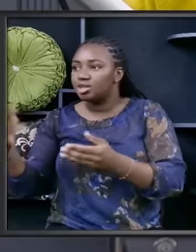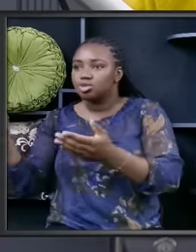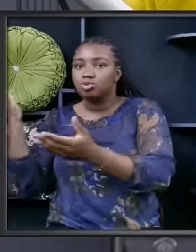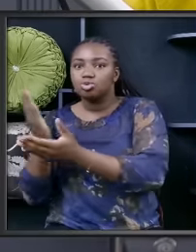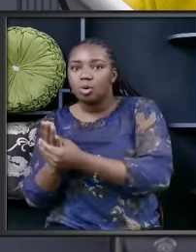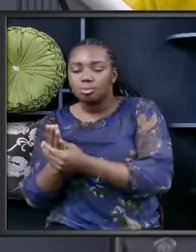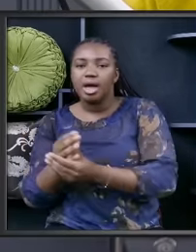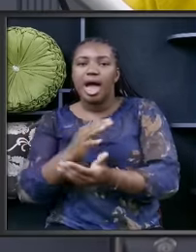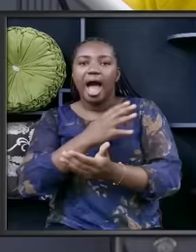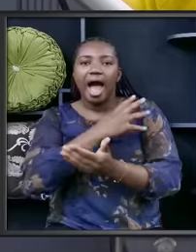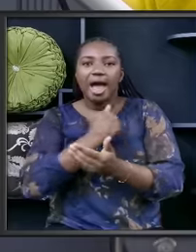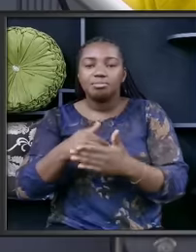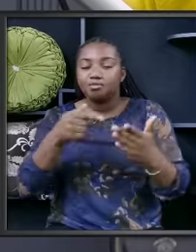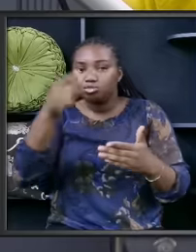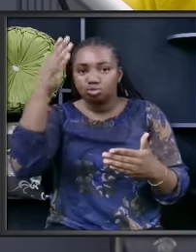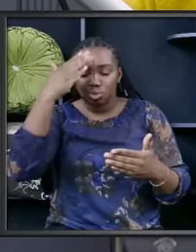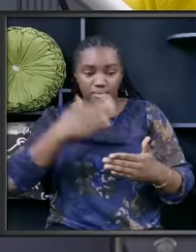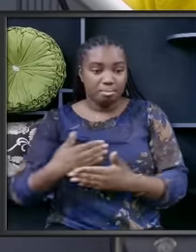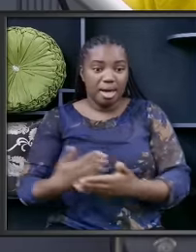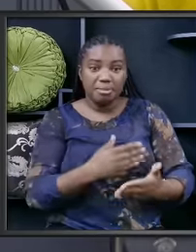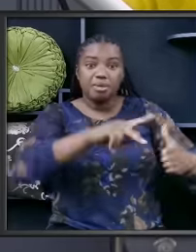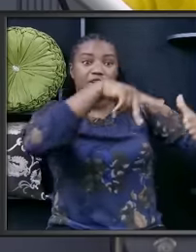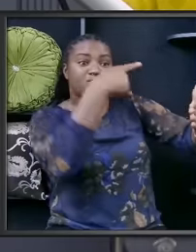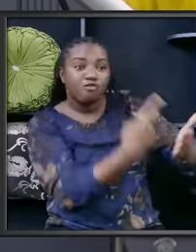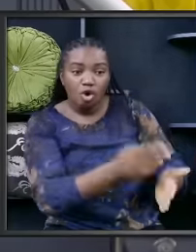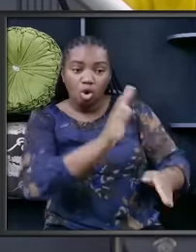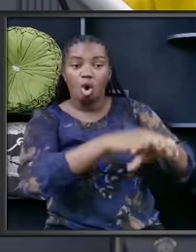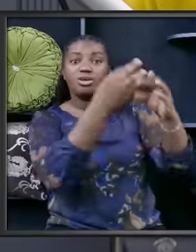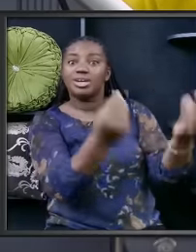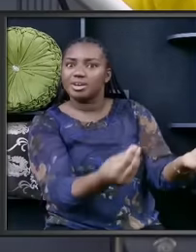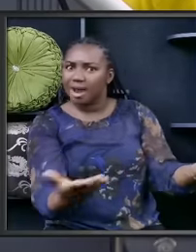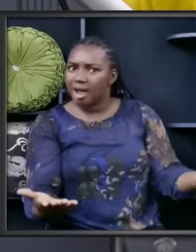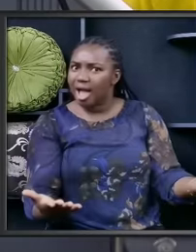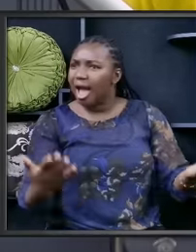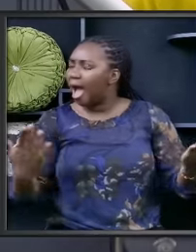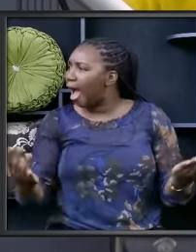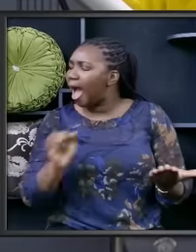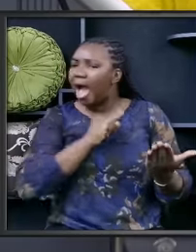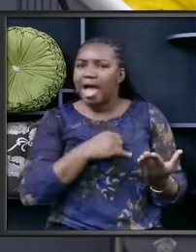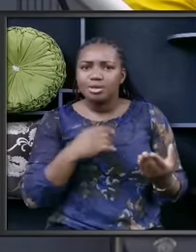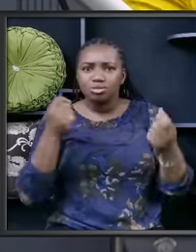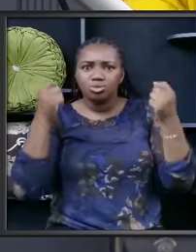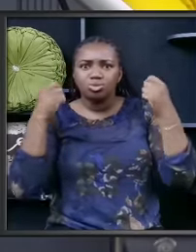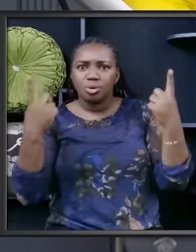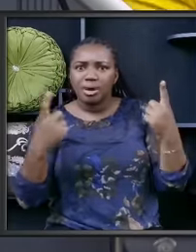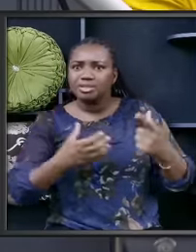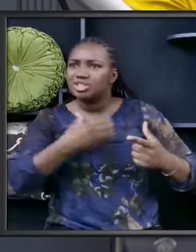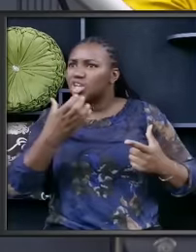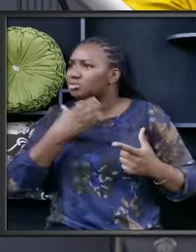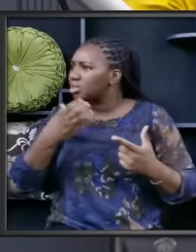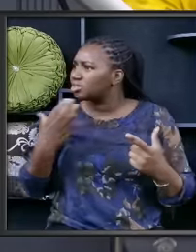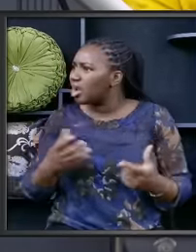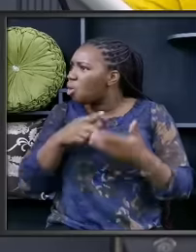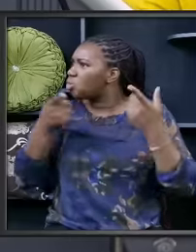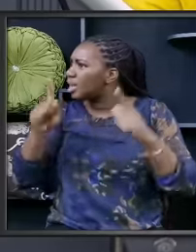person? This woman keep person. What is it? And see your child. The picking fall for see crap. Your child. Are you okay? So he